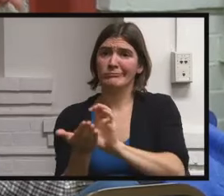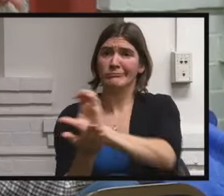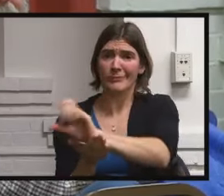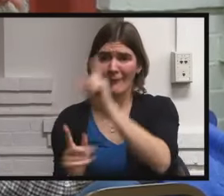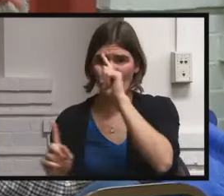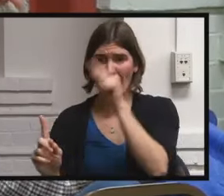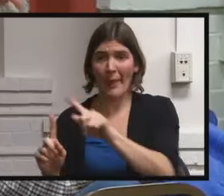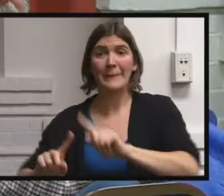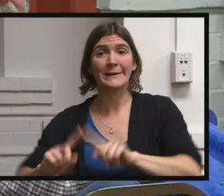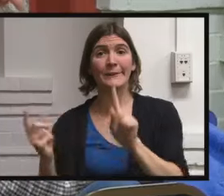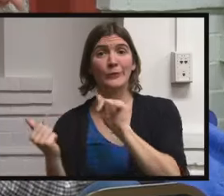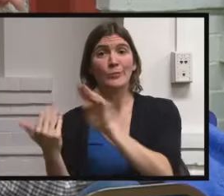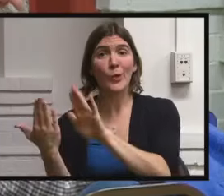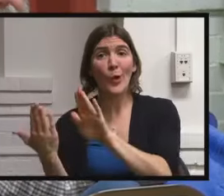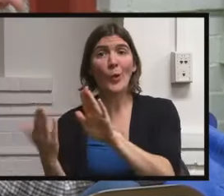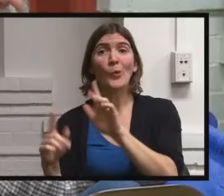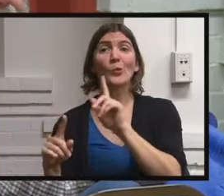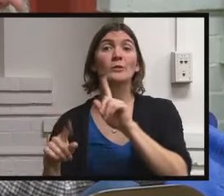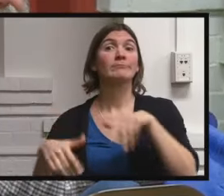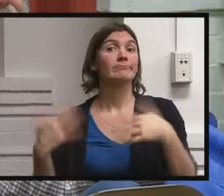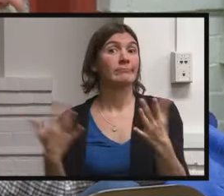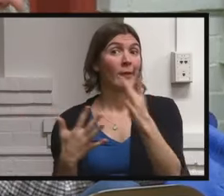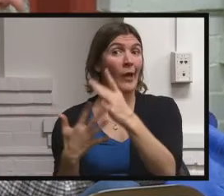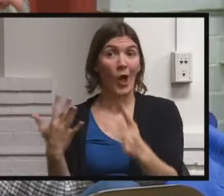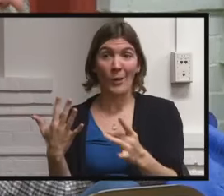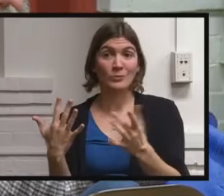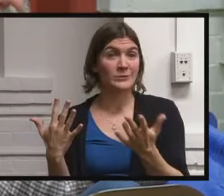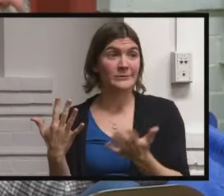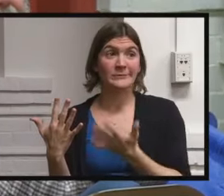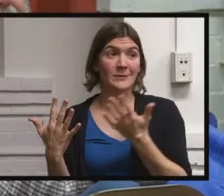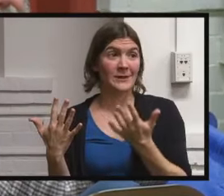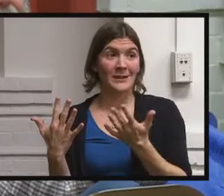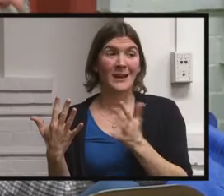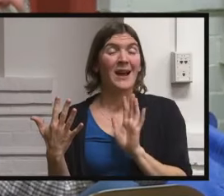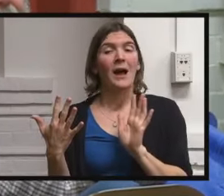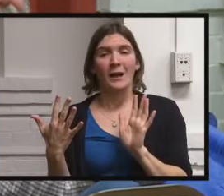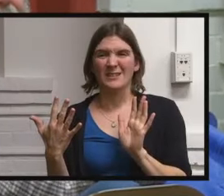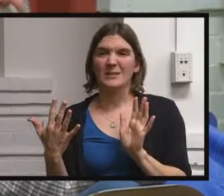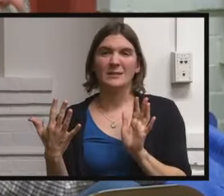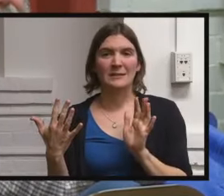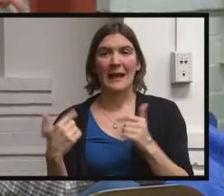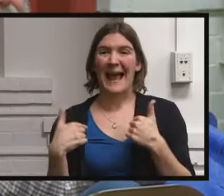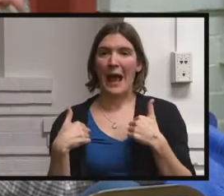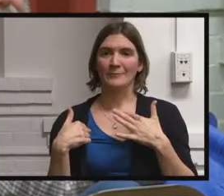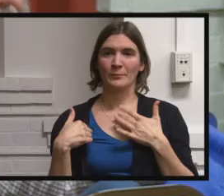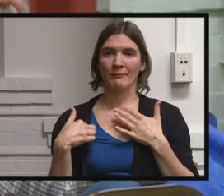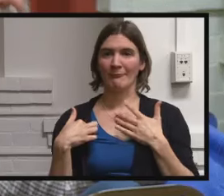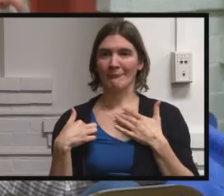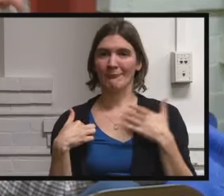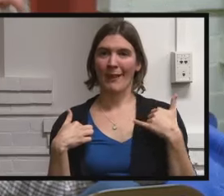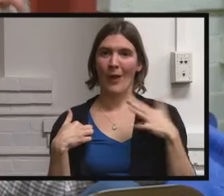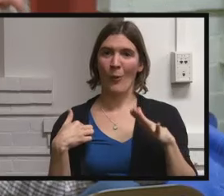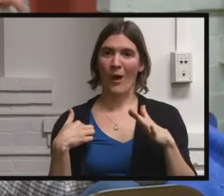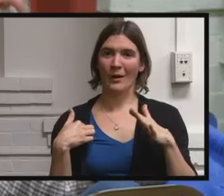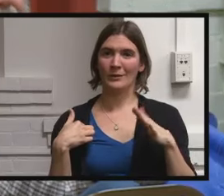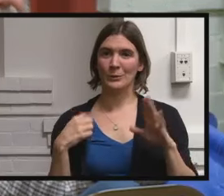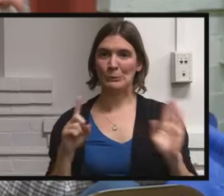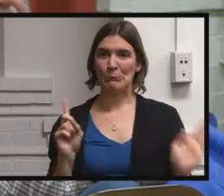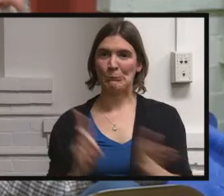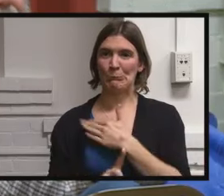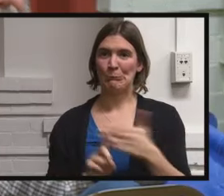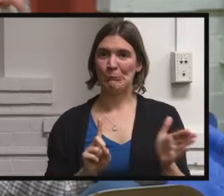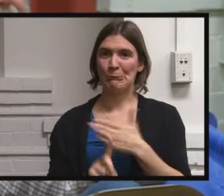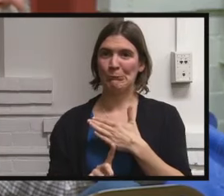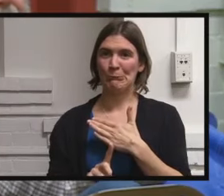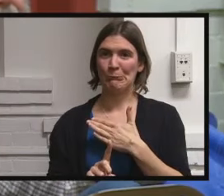waste districts, and I, at, in fear of getting whacked